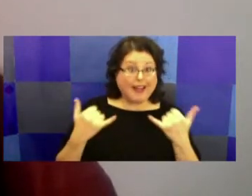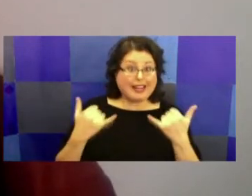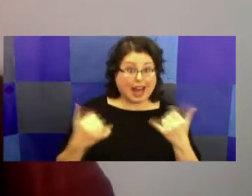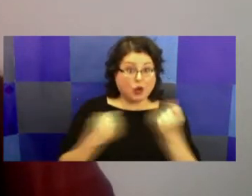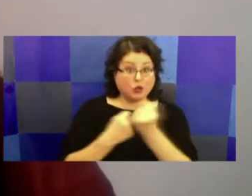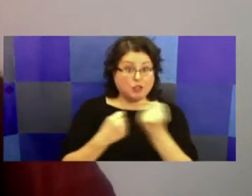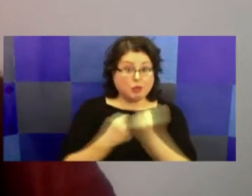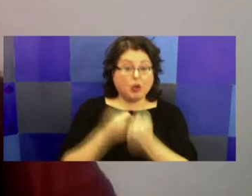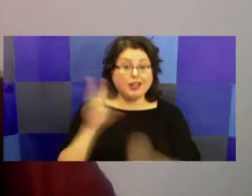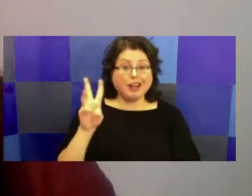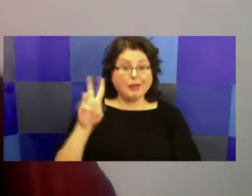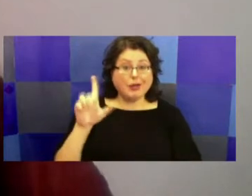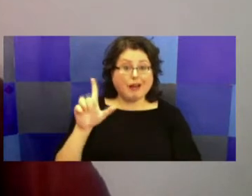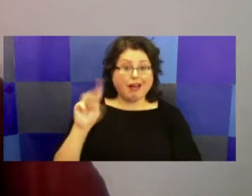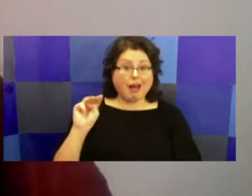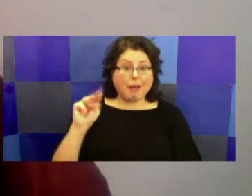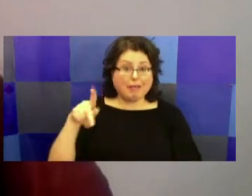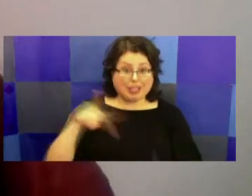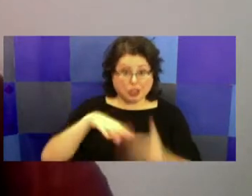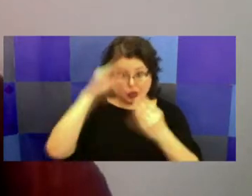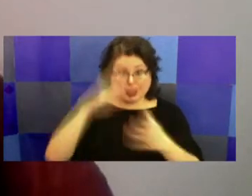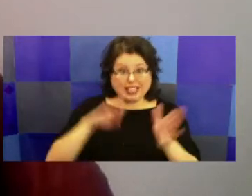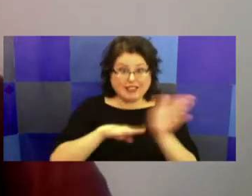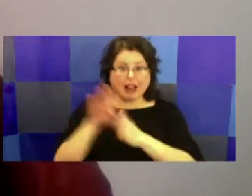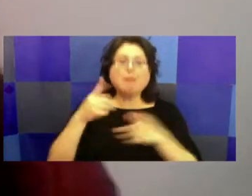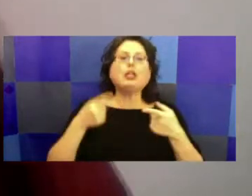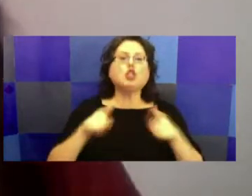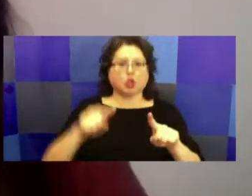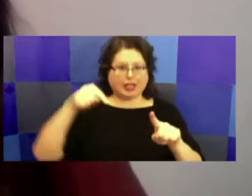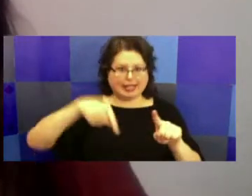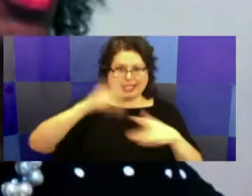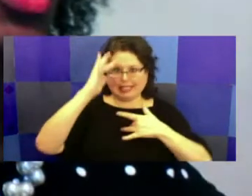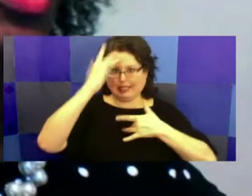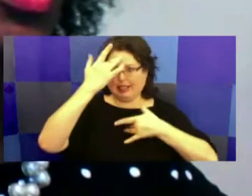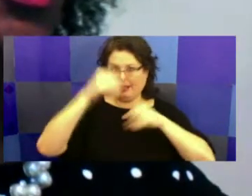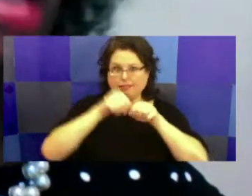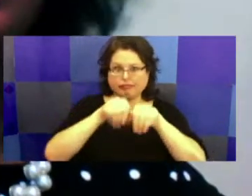WLMP student development, particularly during the pandemic?